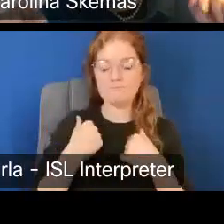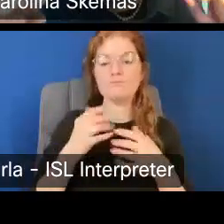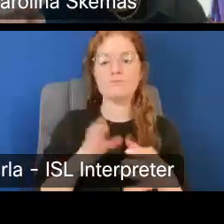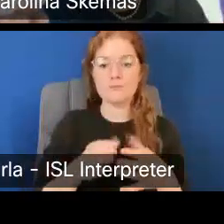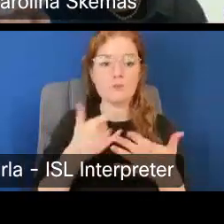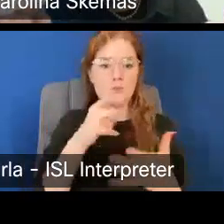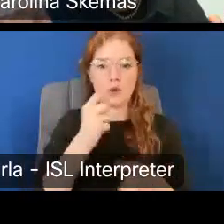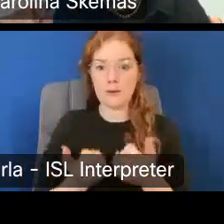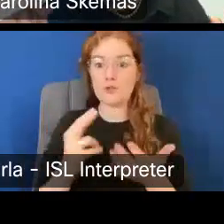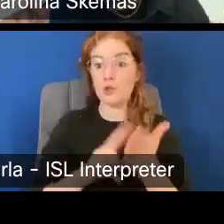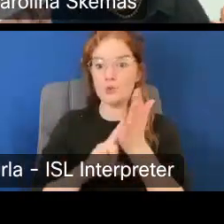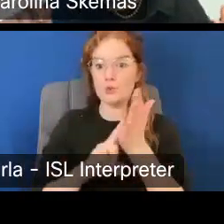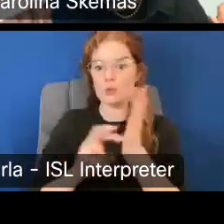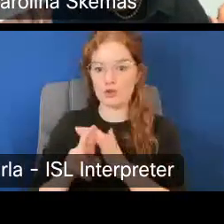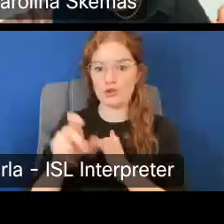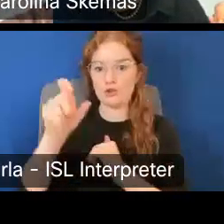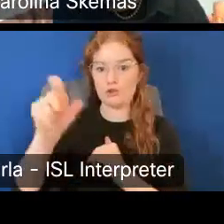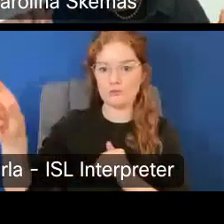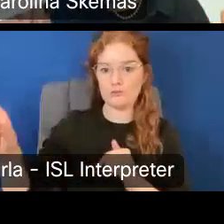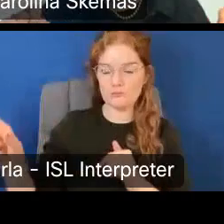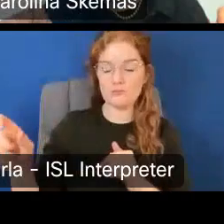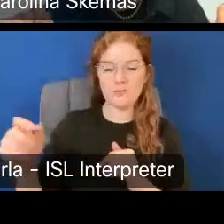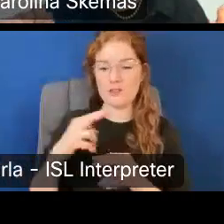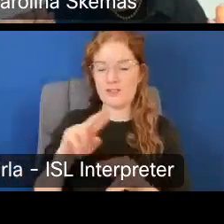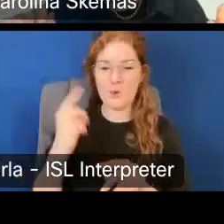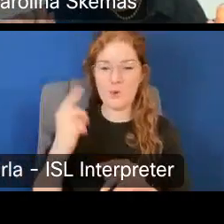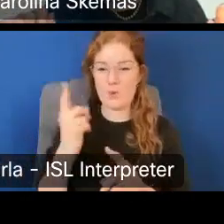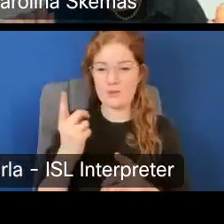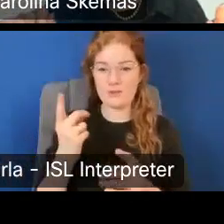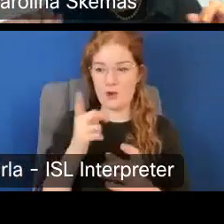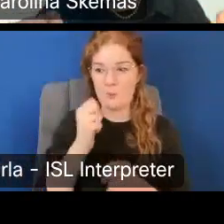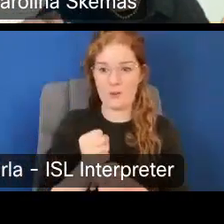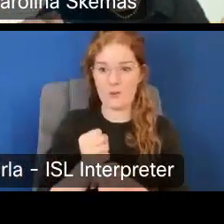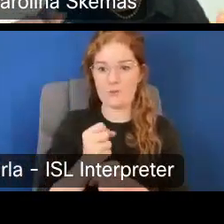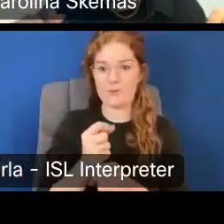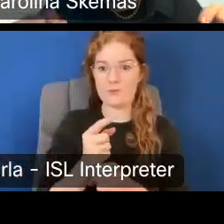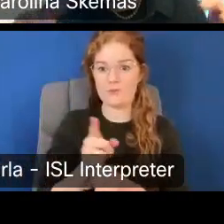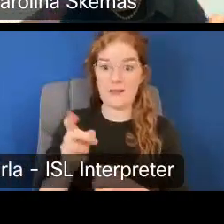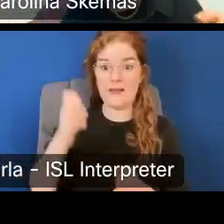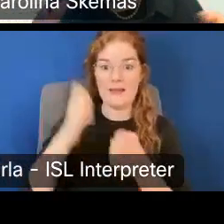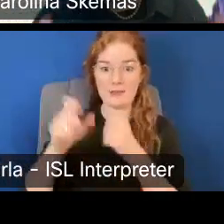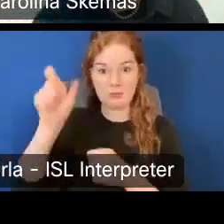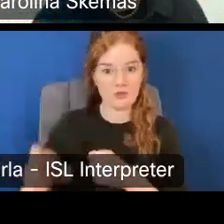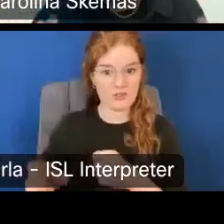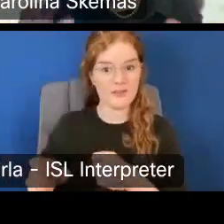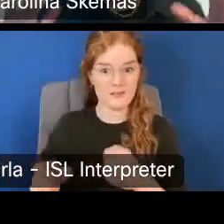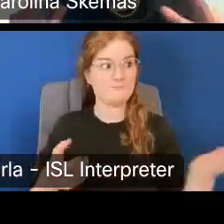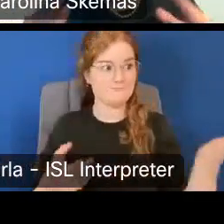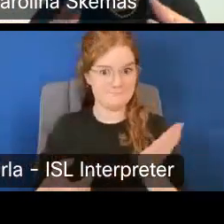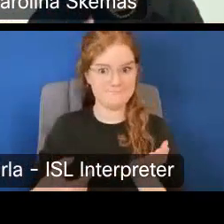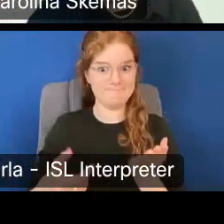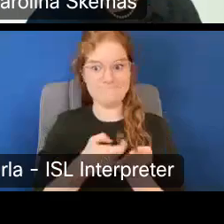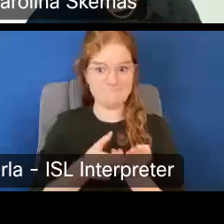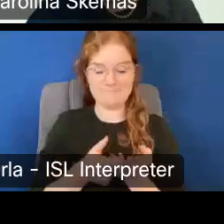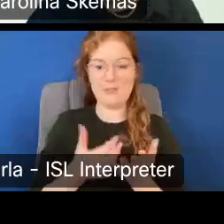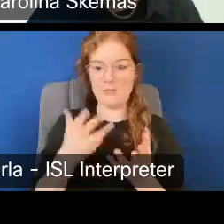about users, we are not only talking about that kind of end users. On that example that I use, healthy